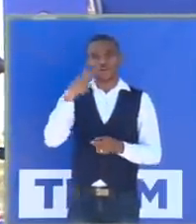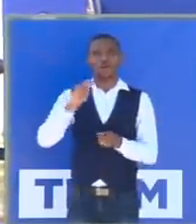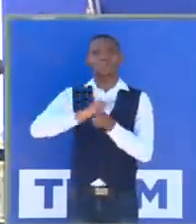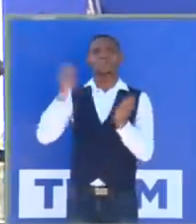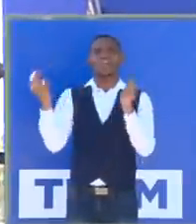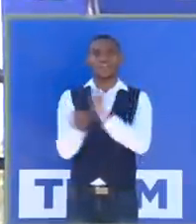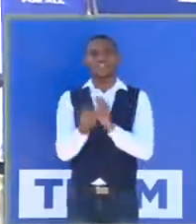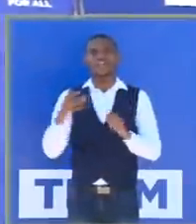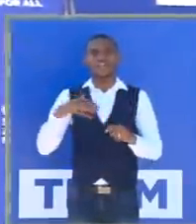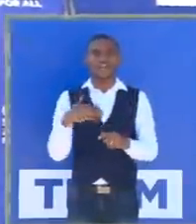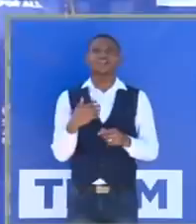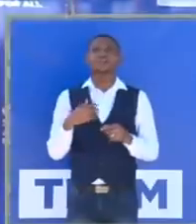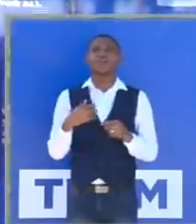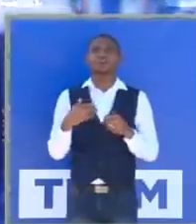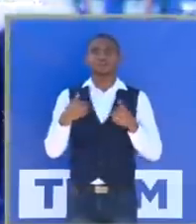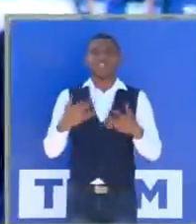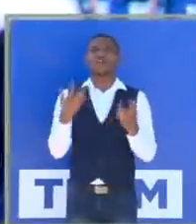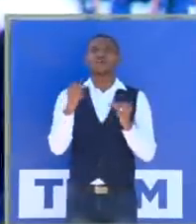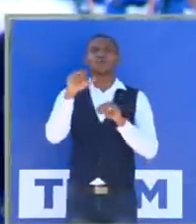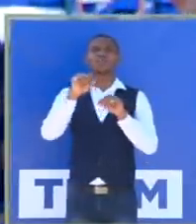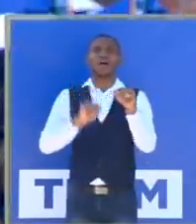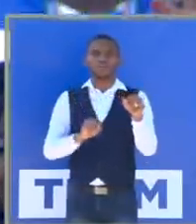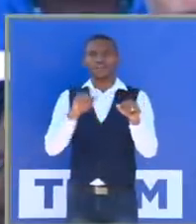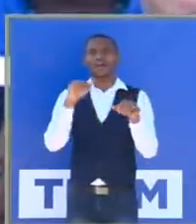write a new chapter of our future. Let us